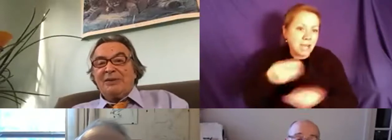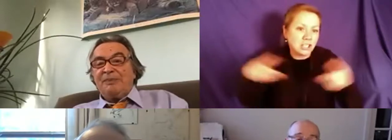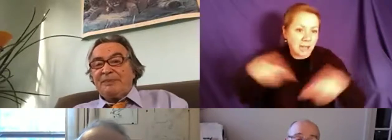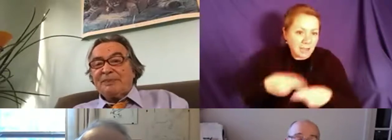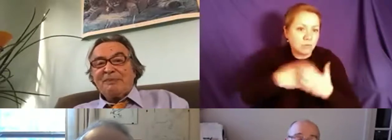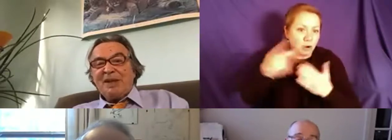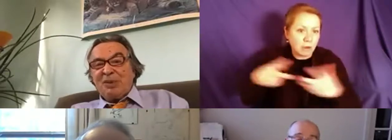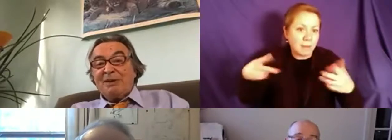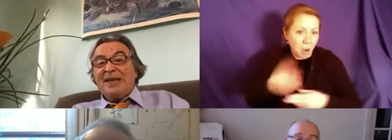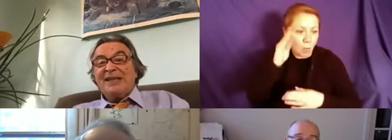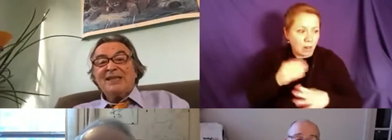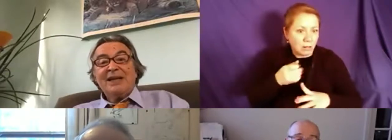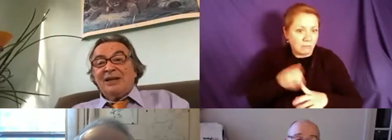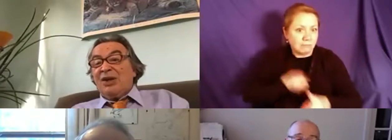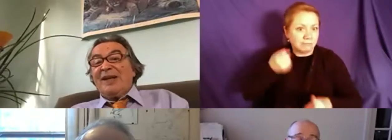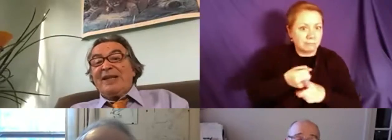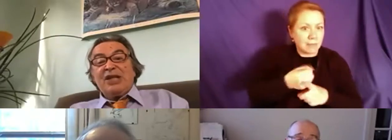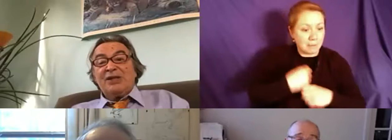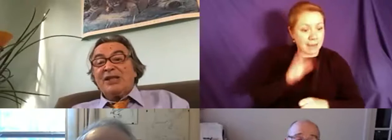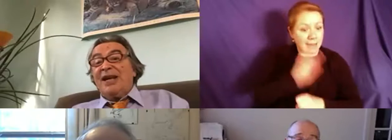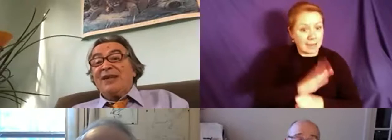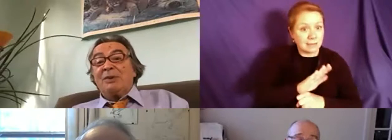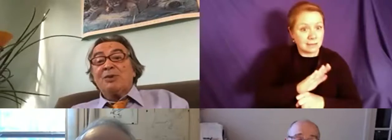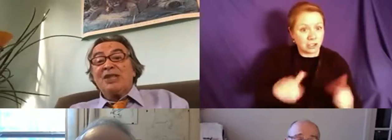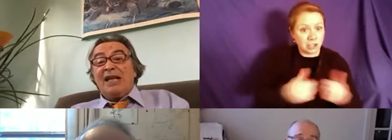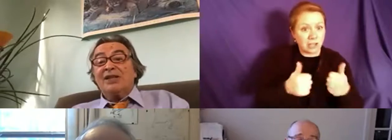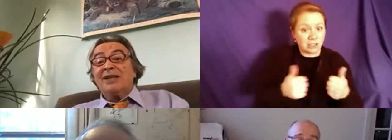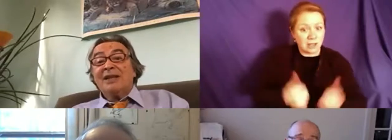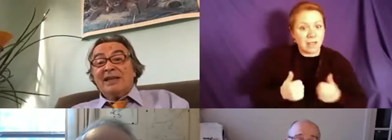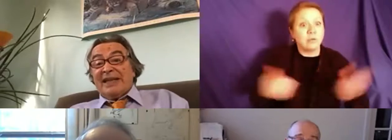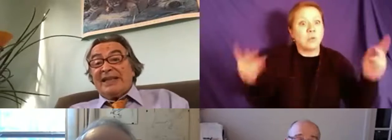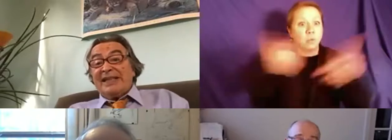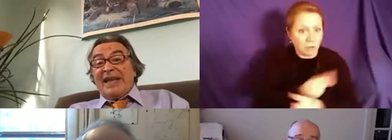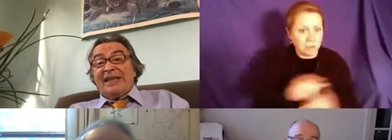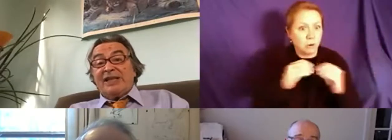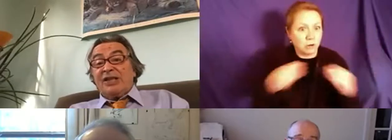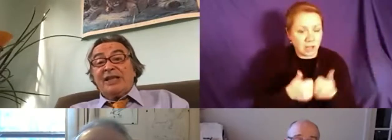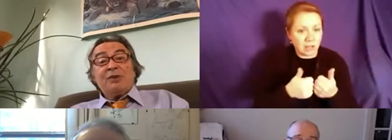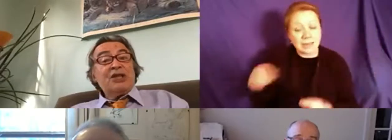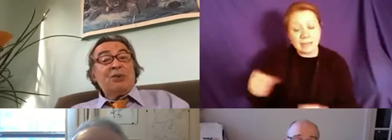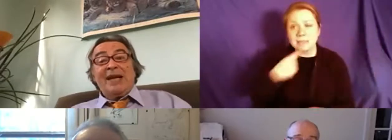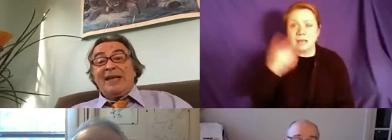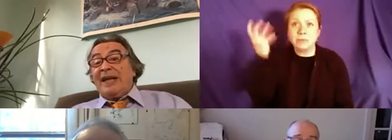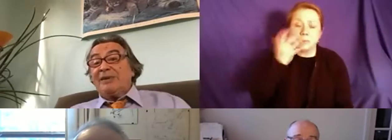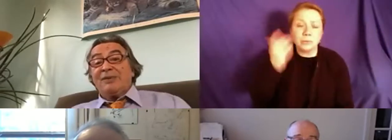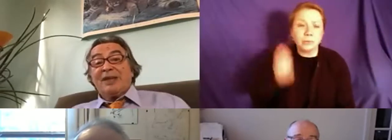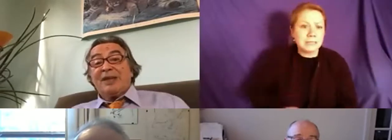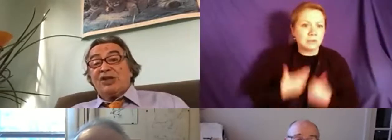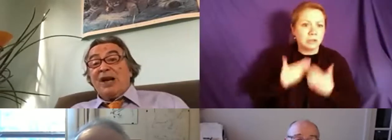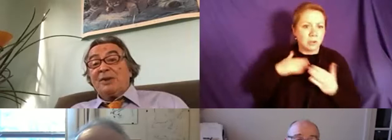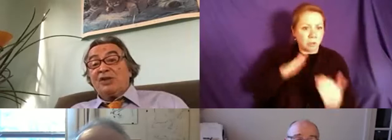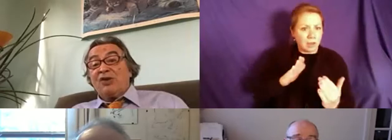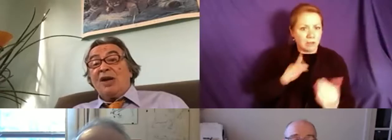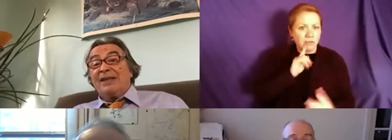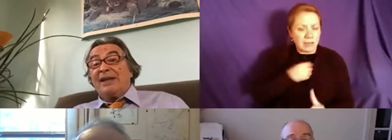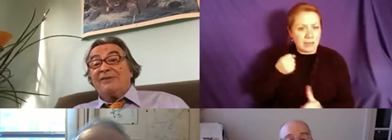important to him, were gonna make his already challenging life that much more challenging. And he said it in such an inspirational way that it really